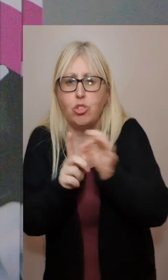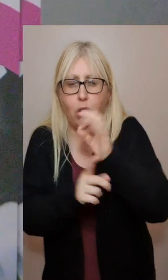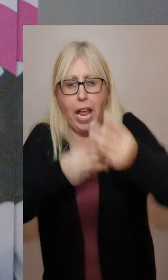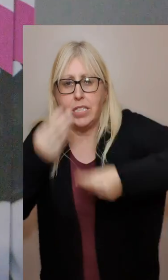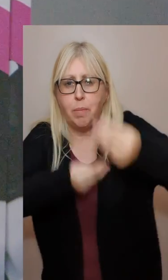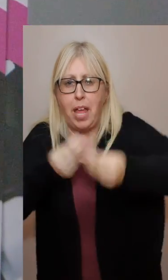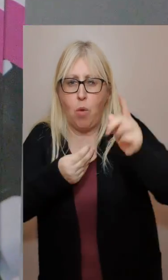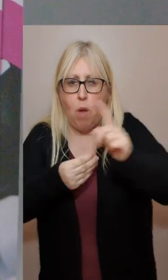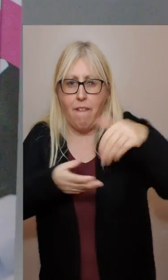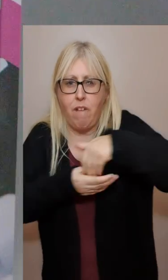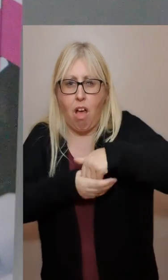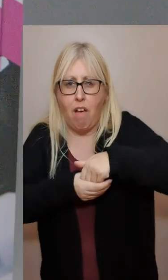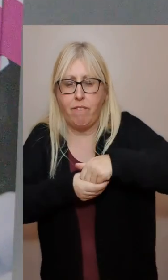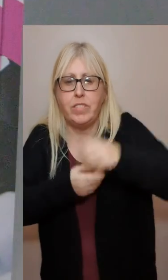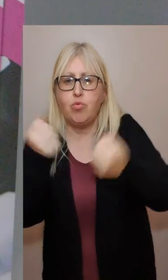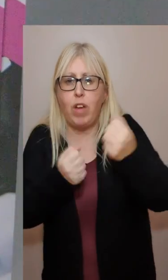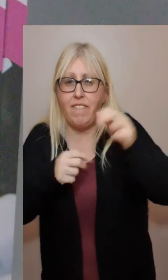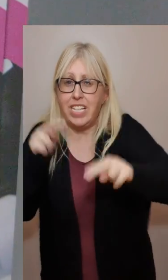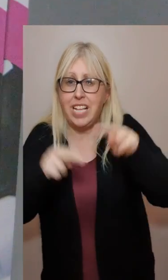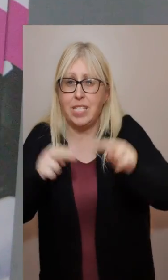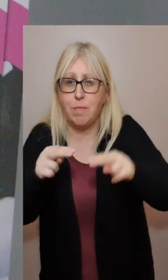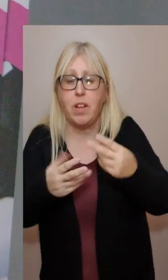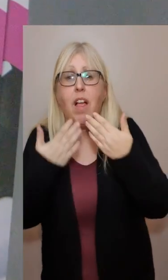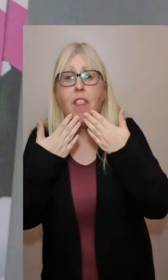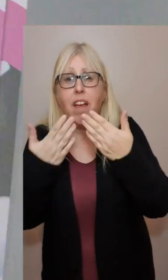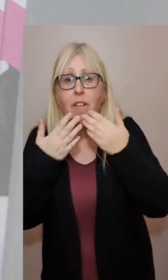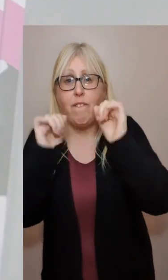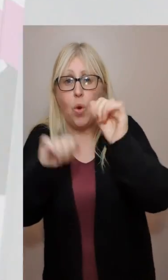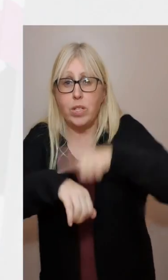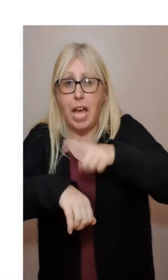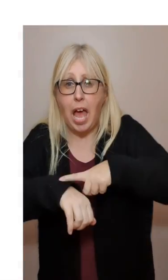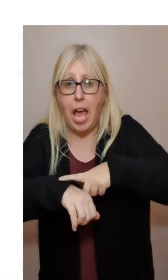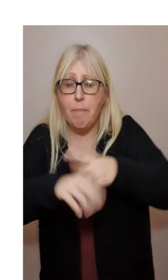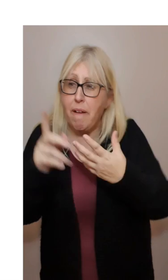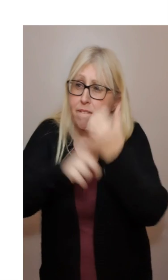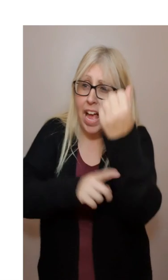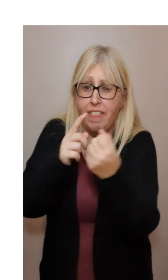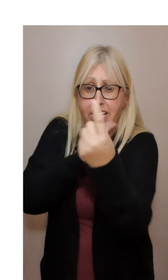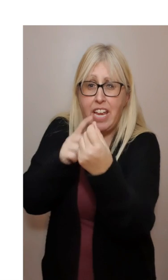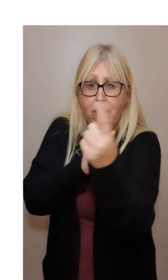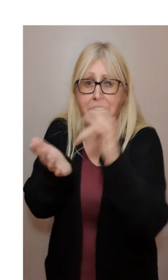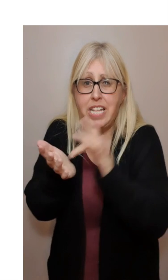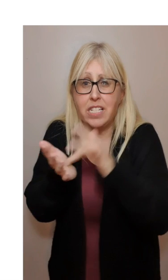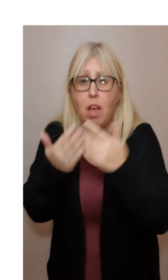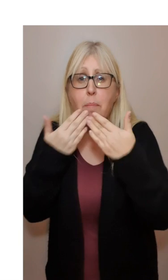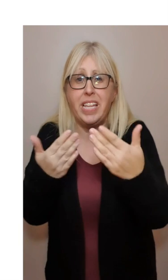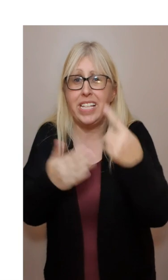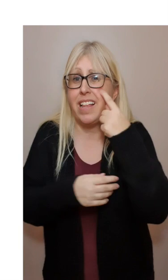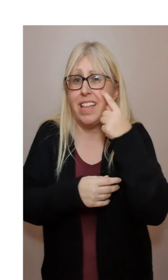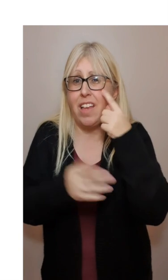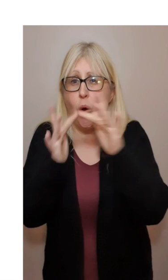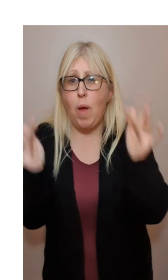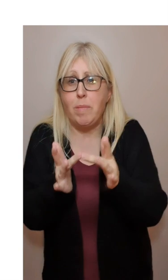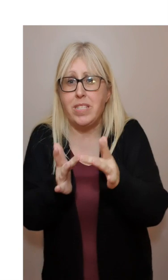driving assessment. Thank you for your time, and if you would like to find the nearest assessment centre to you, please visit our website at